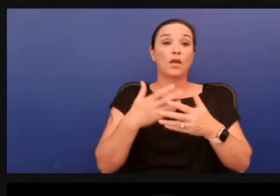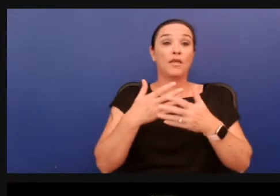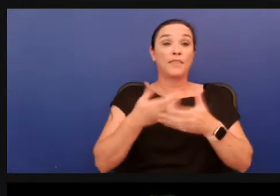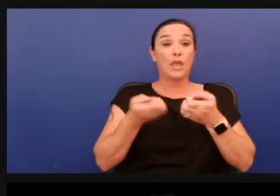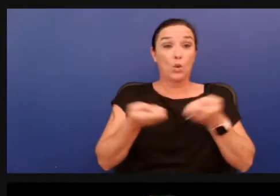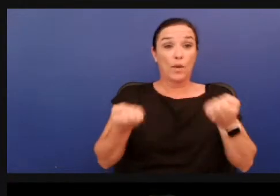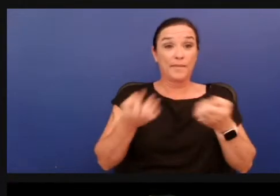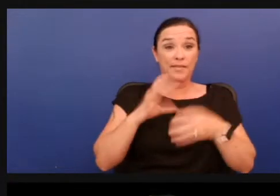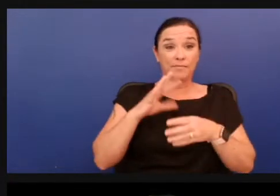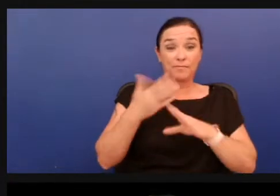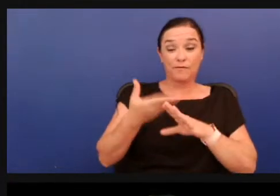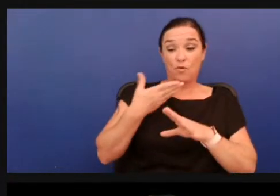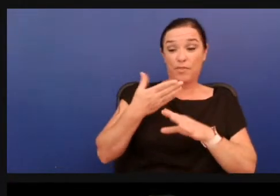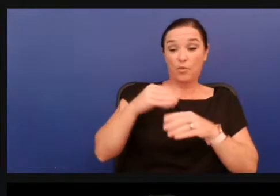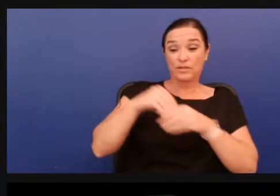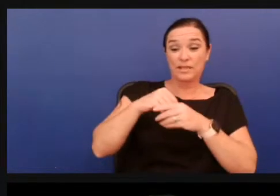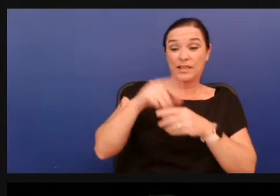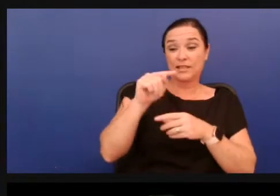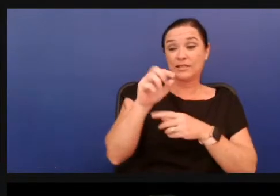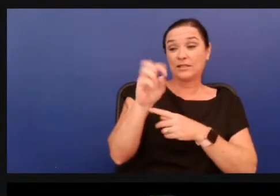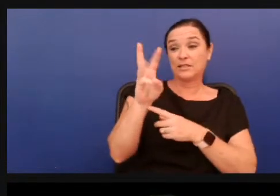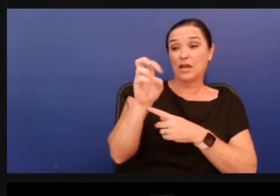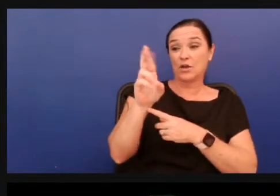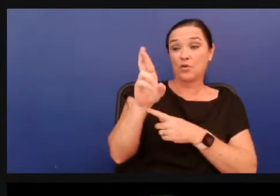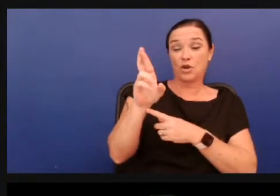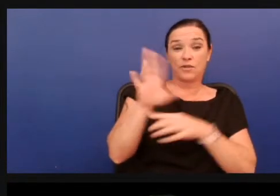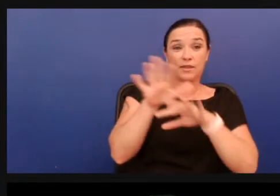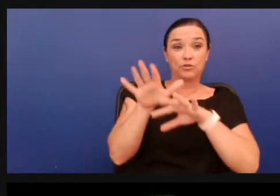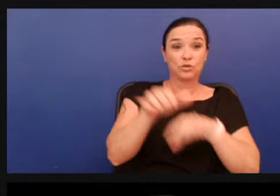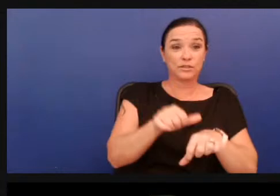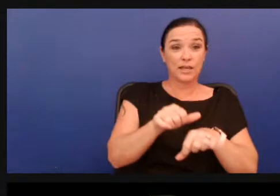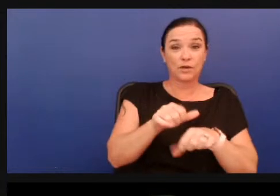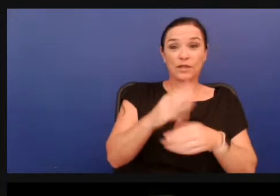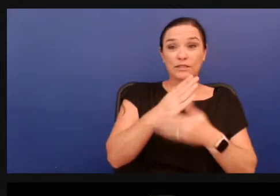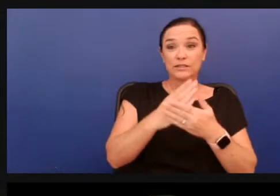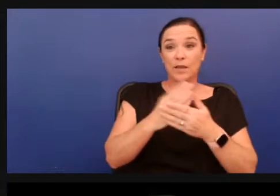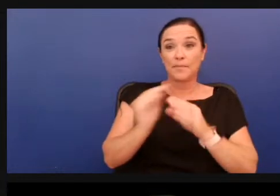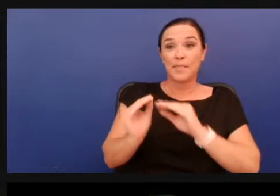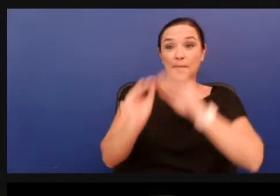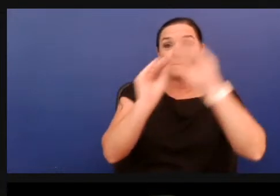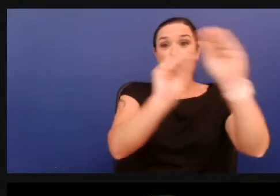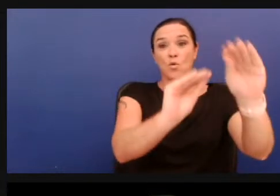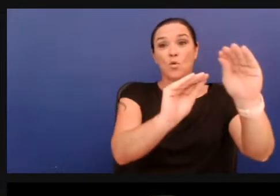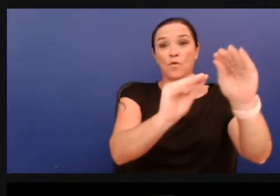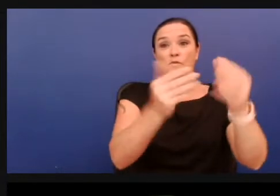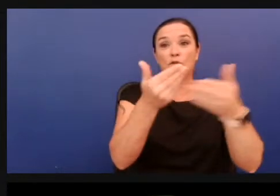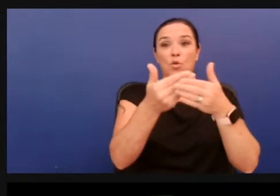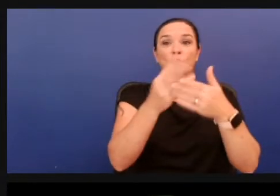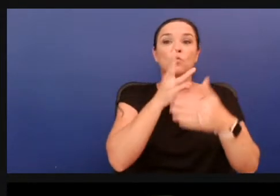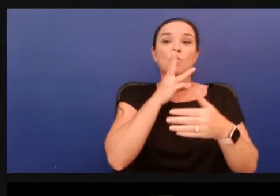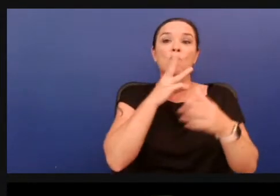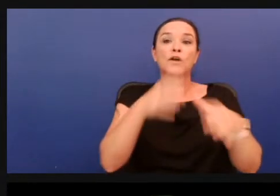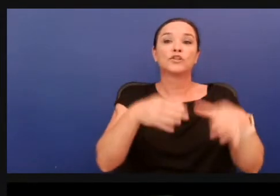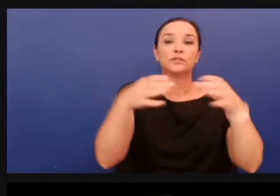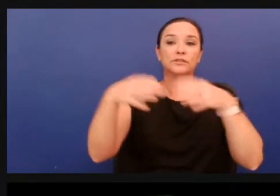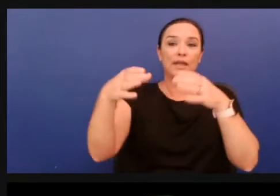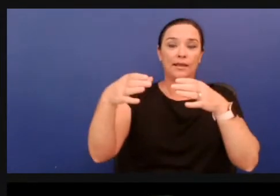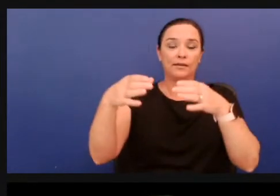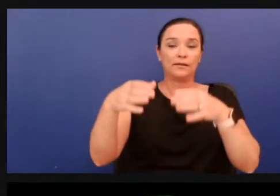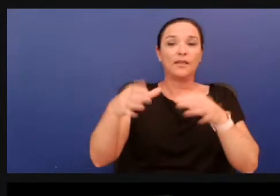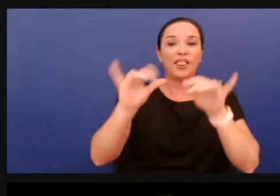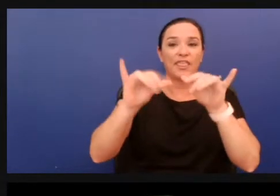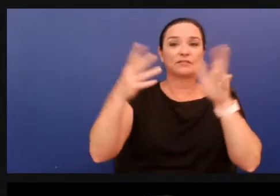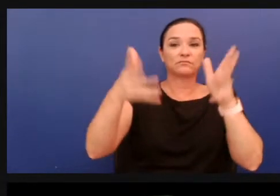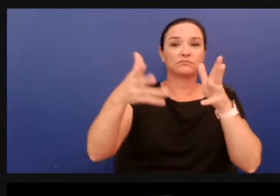down, some of the webcams got relocated to this tower over here by the water tanks that will survive. And